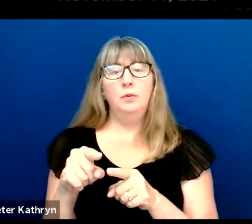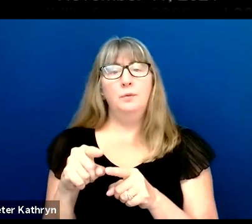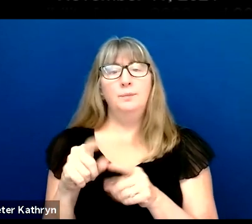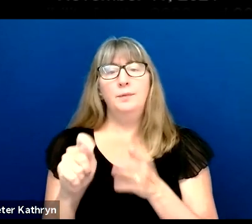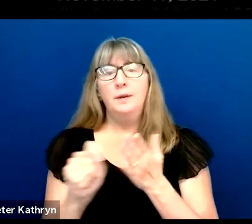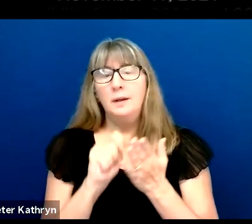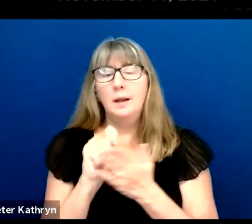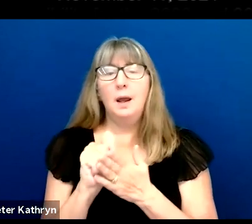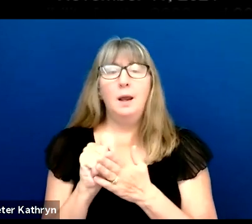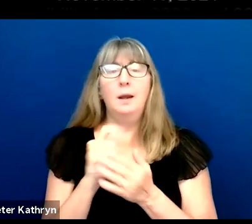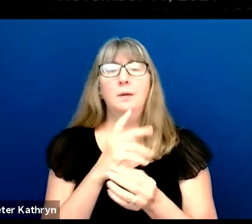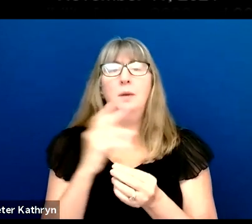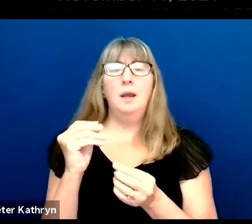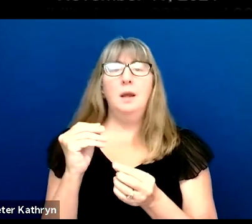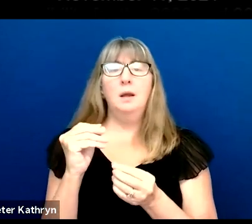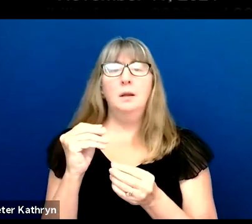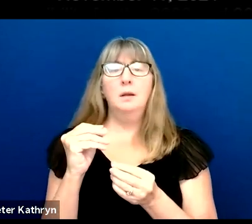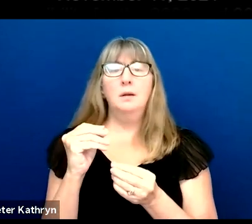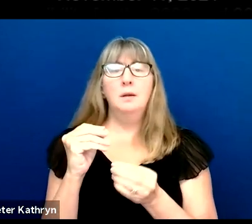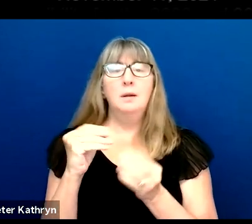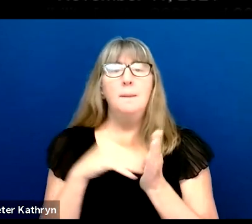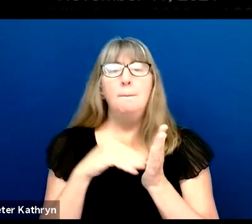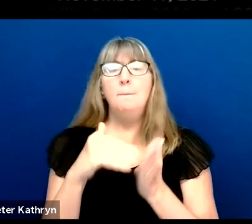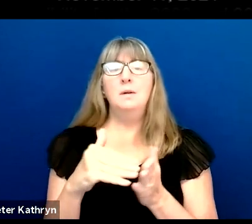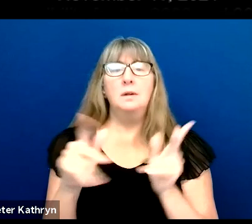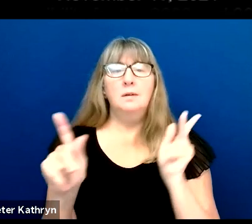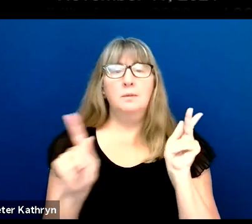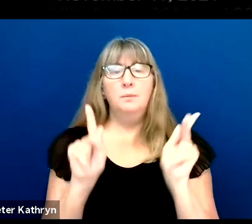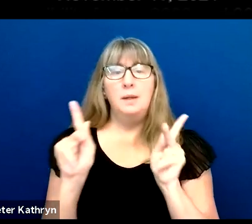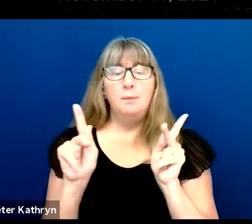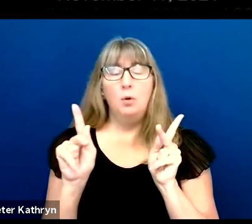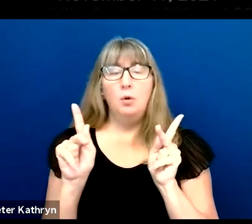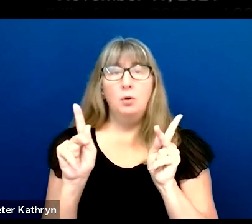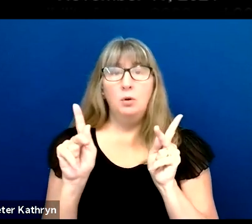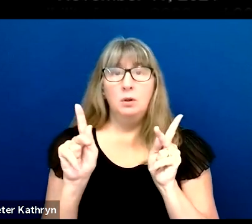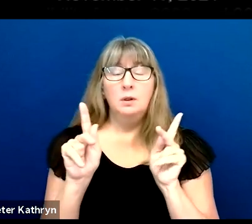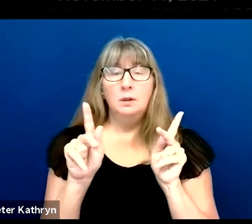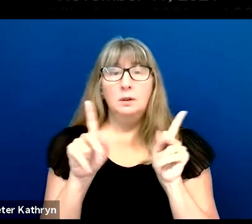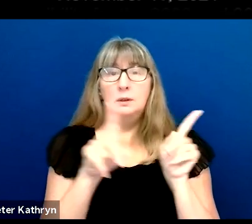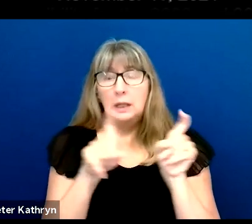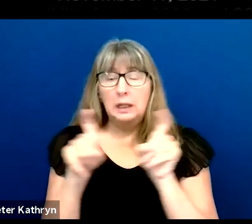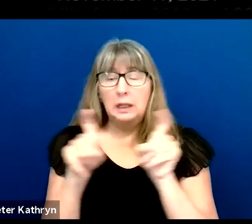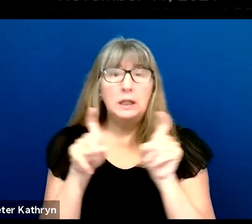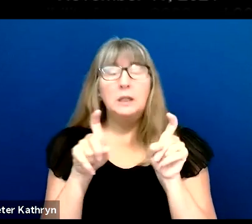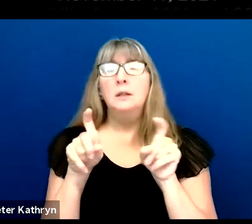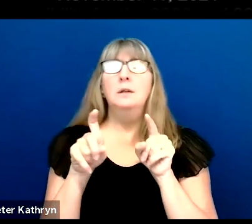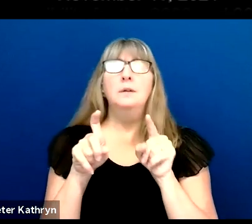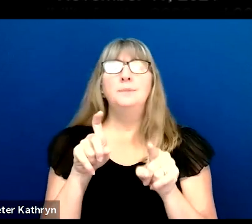well as over a sample of millions of people, this has an impact that leads to many people